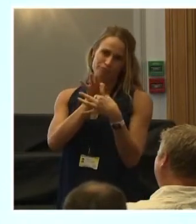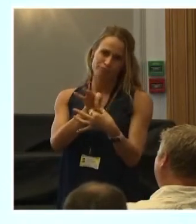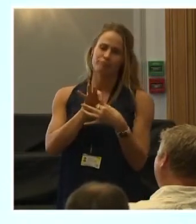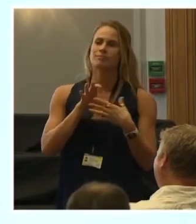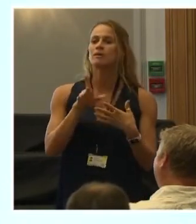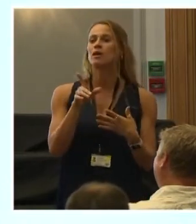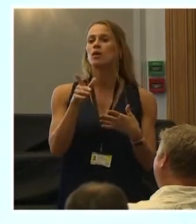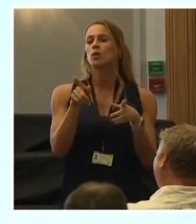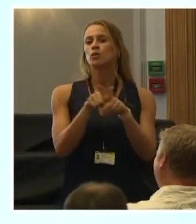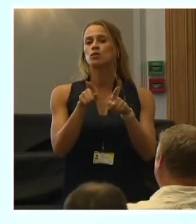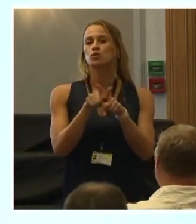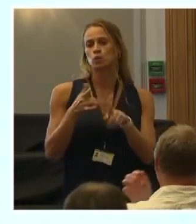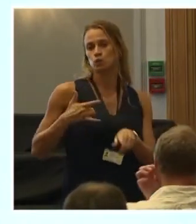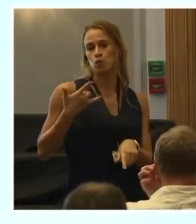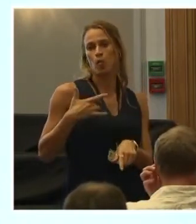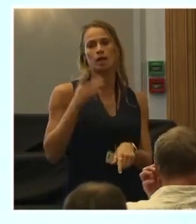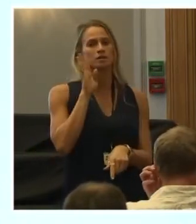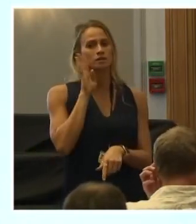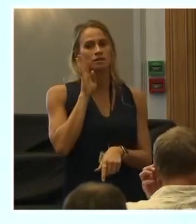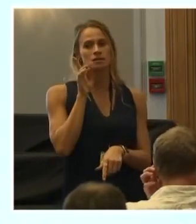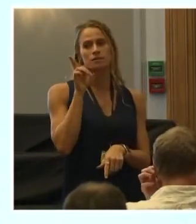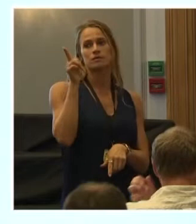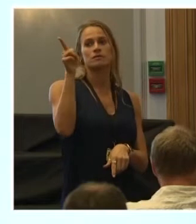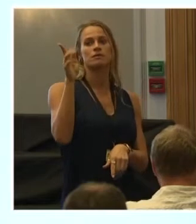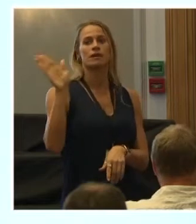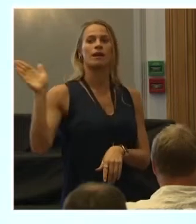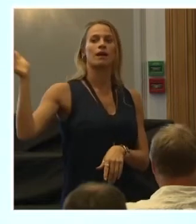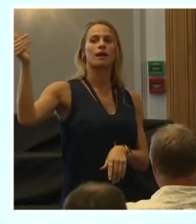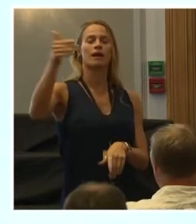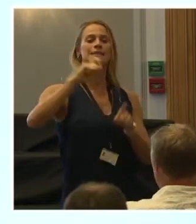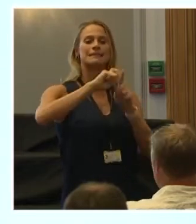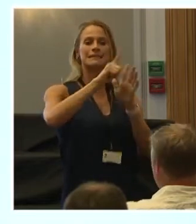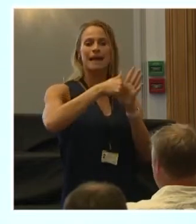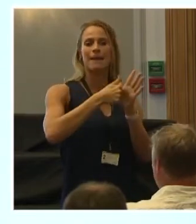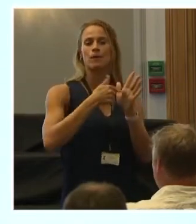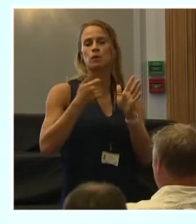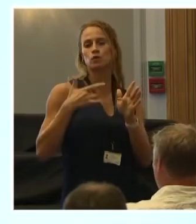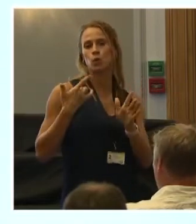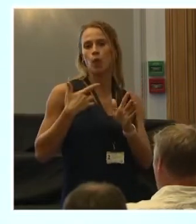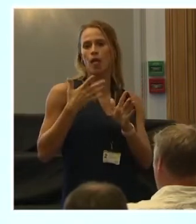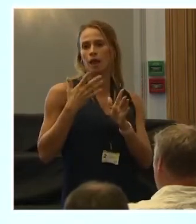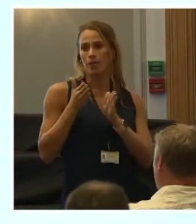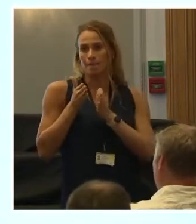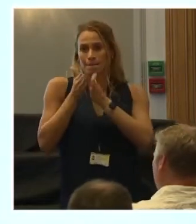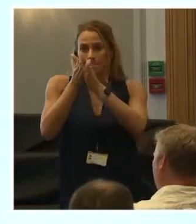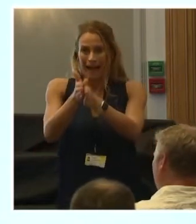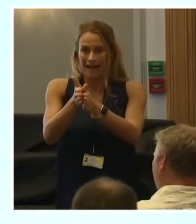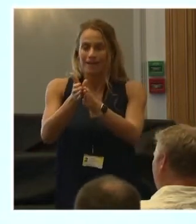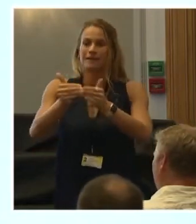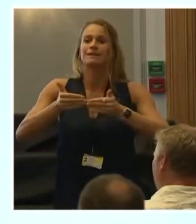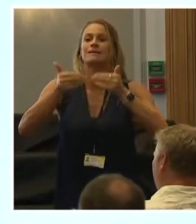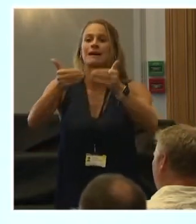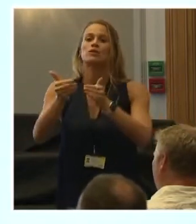Toilets, if you need to use the toilets throughout the day, we have a disabled toilet, which is at the doors at the back to your left on this